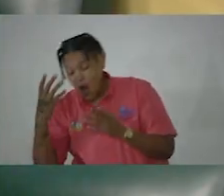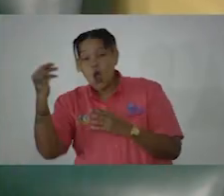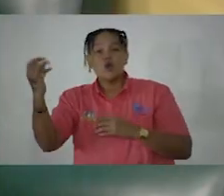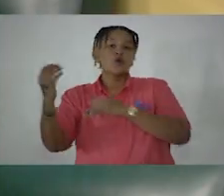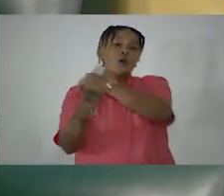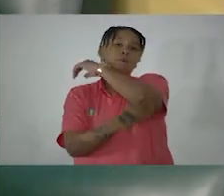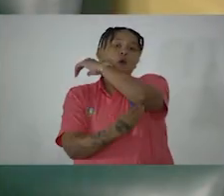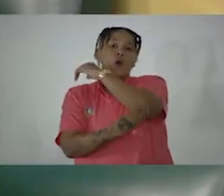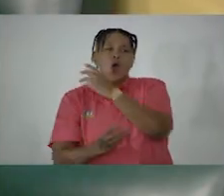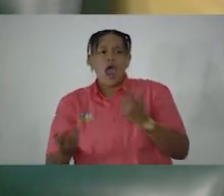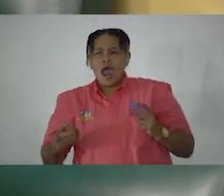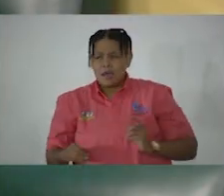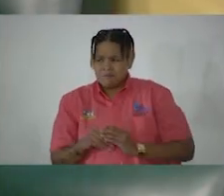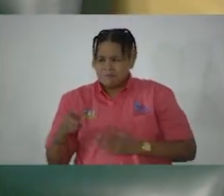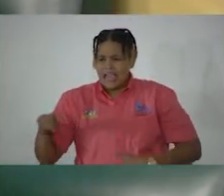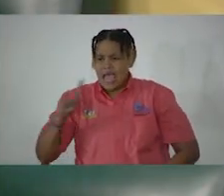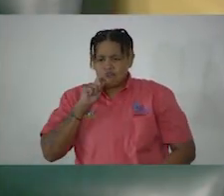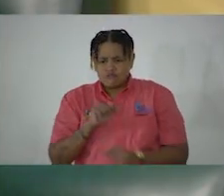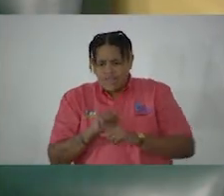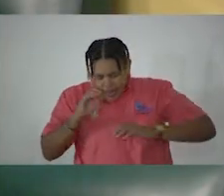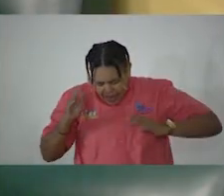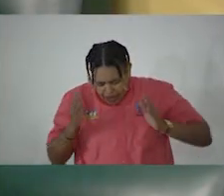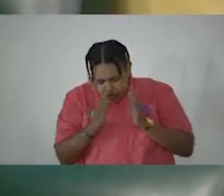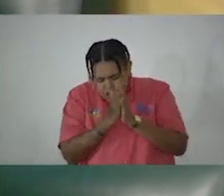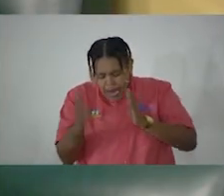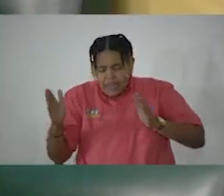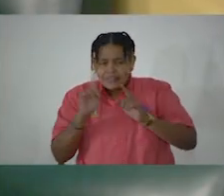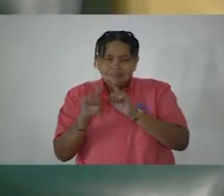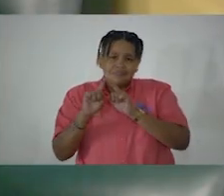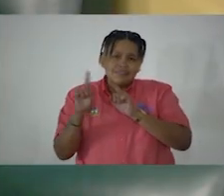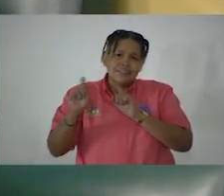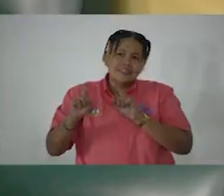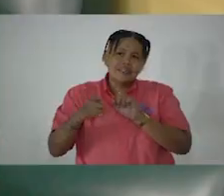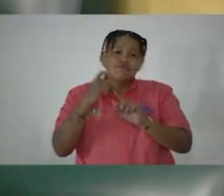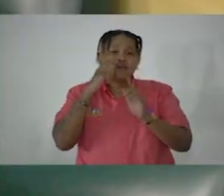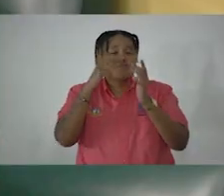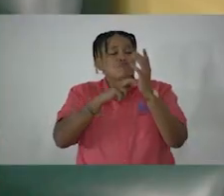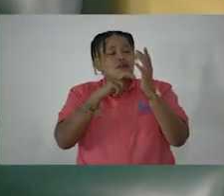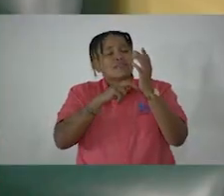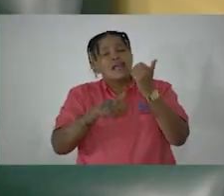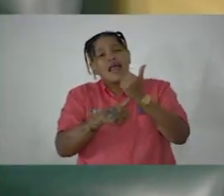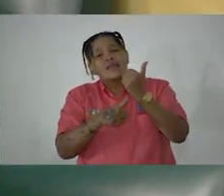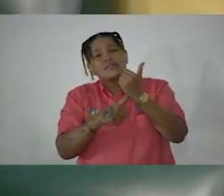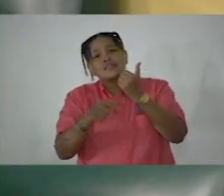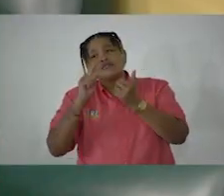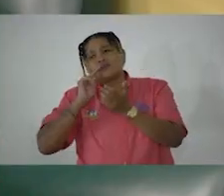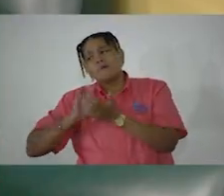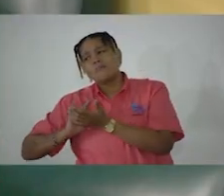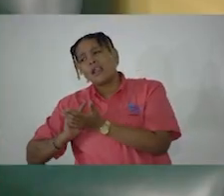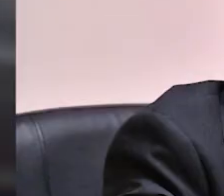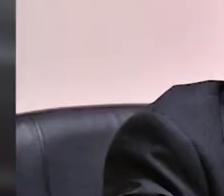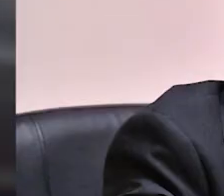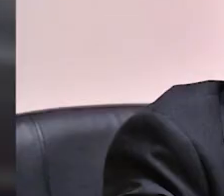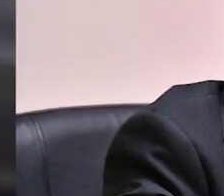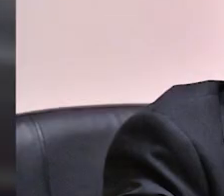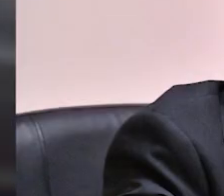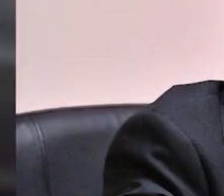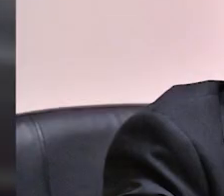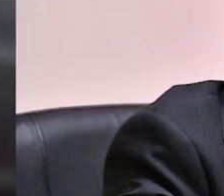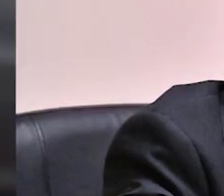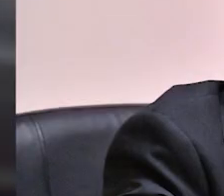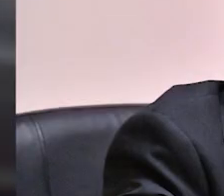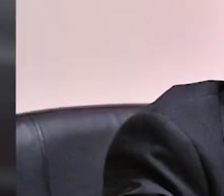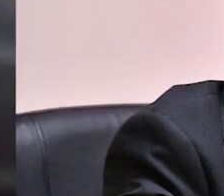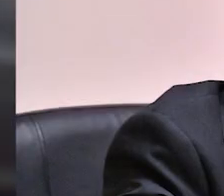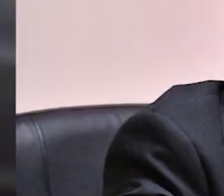poor. They have a range of needs, from rental assistance to medical services. He also